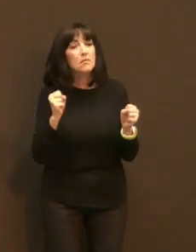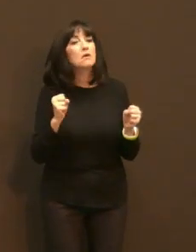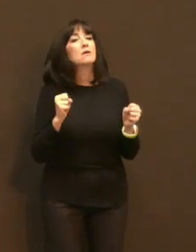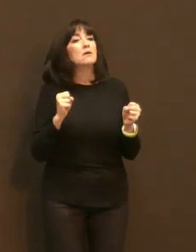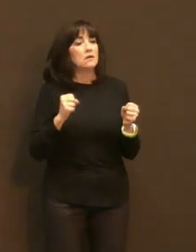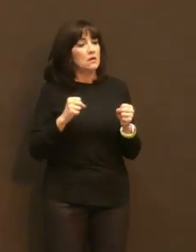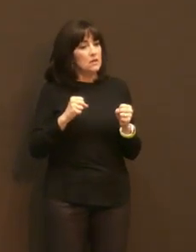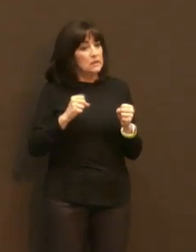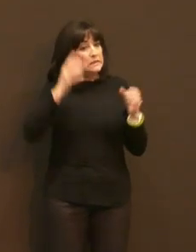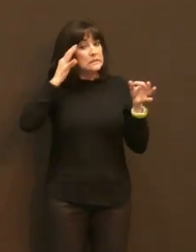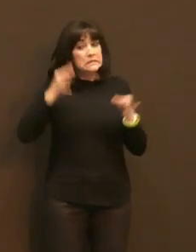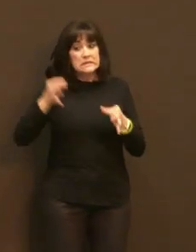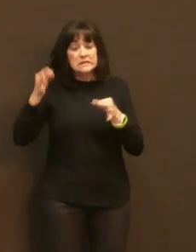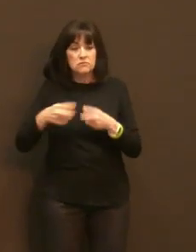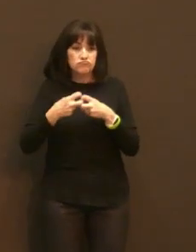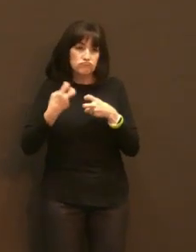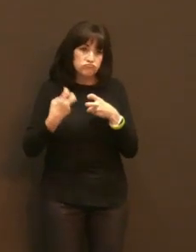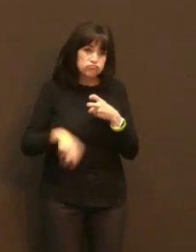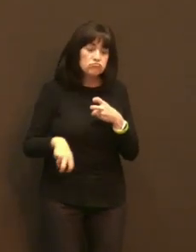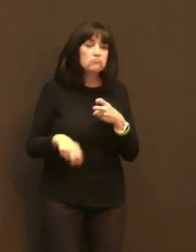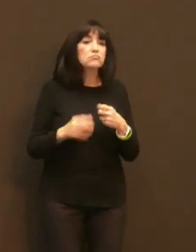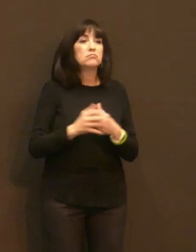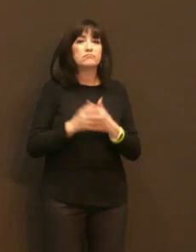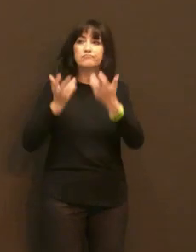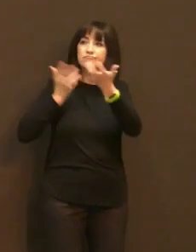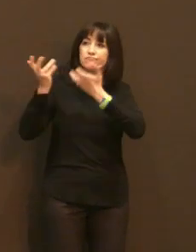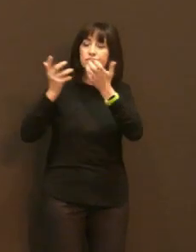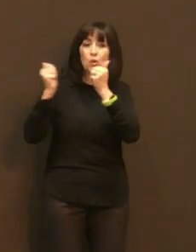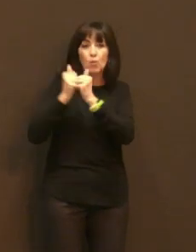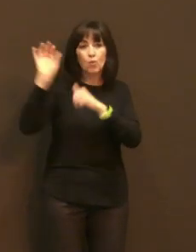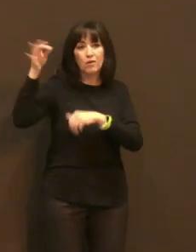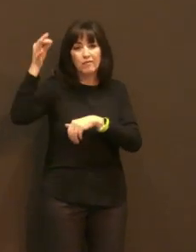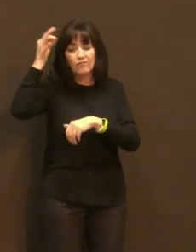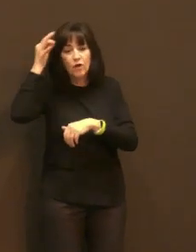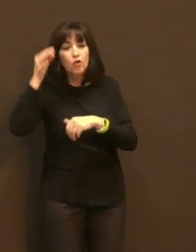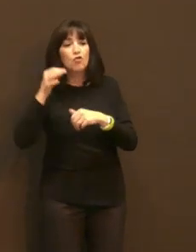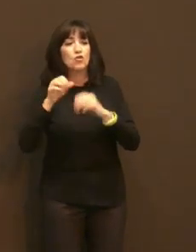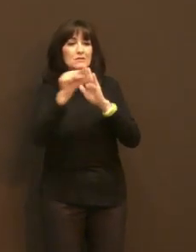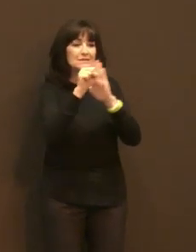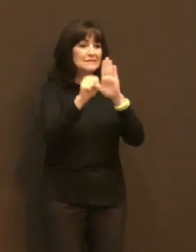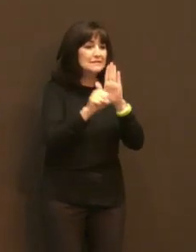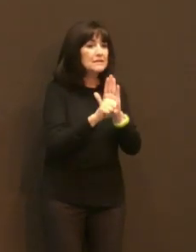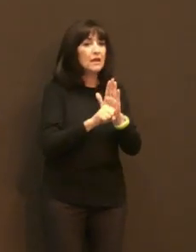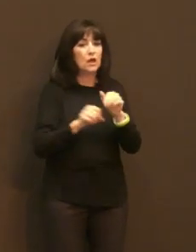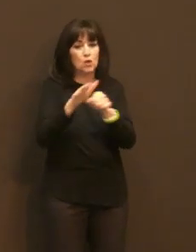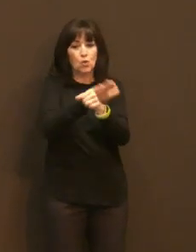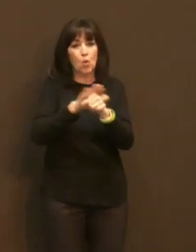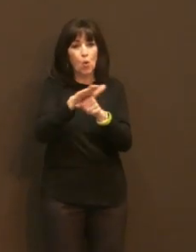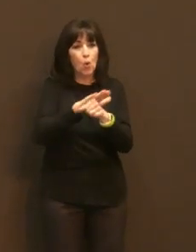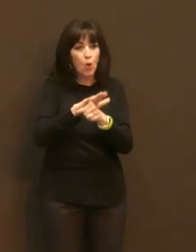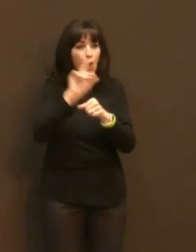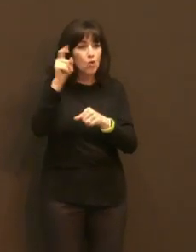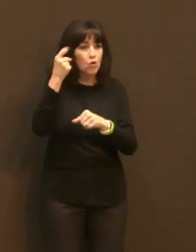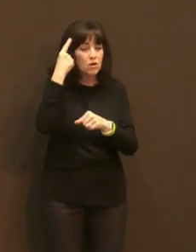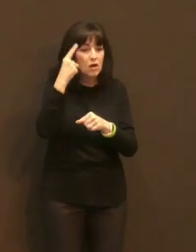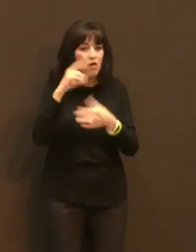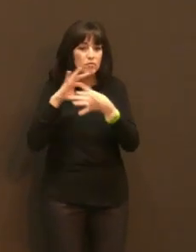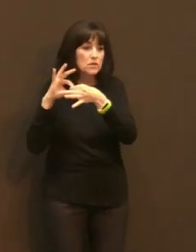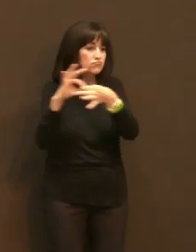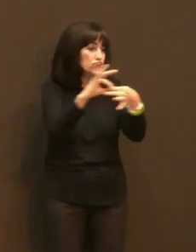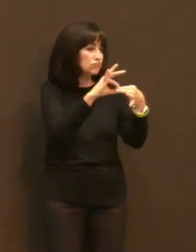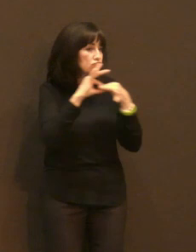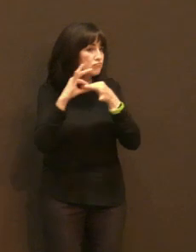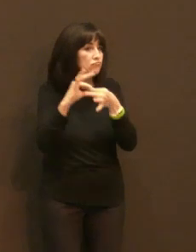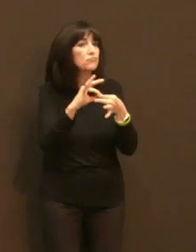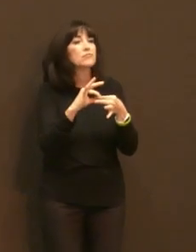decisions involved federal, state, local governments working together with their partners in the hospital and medical community,